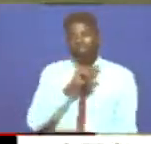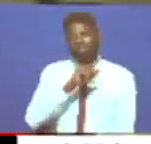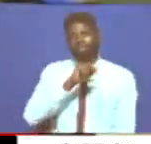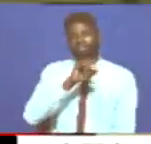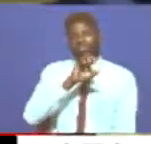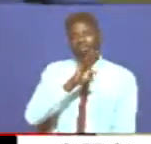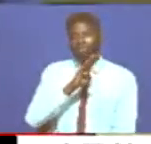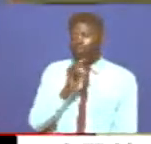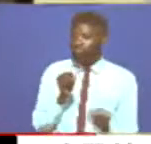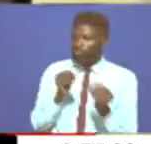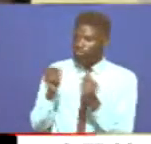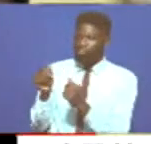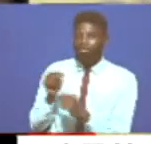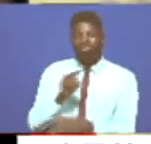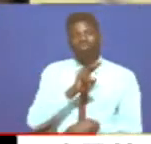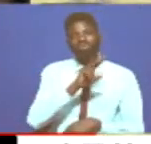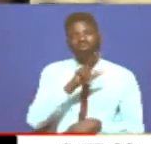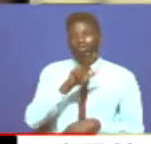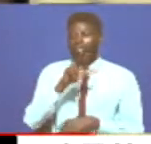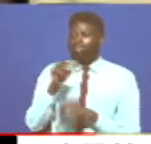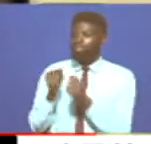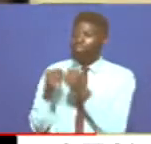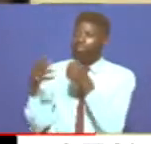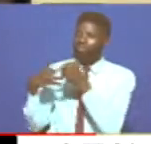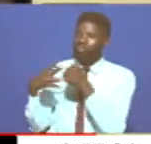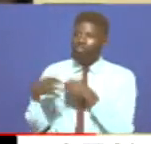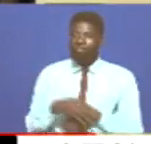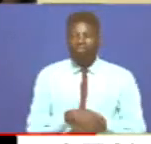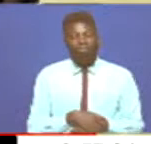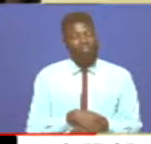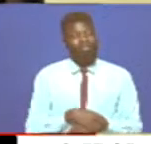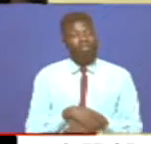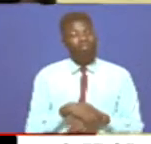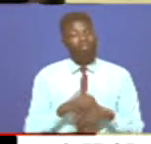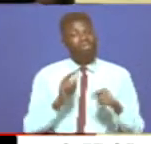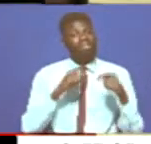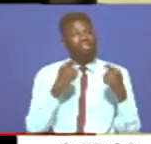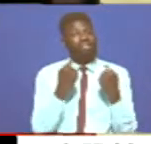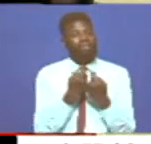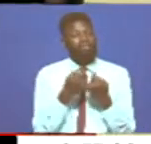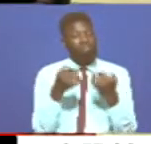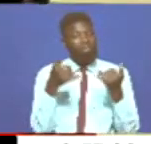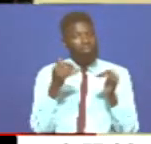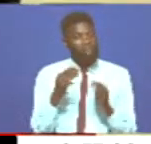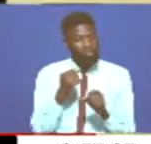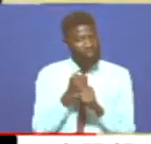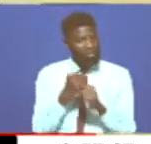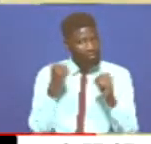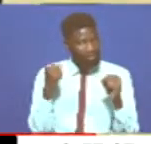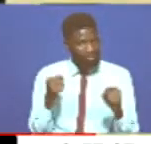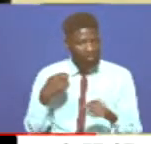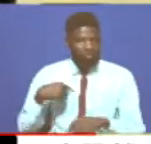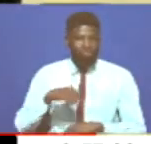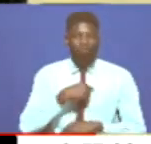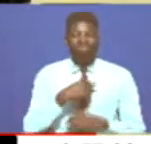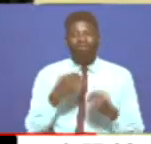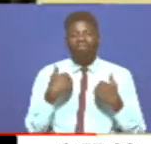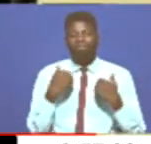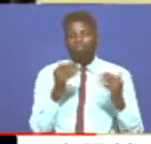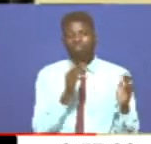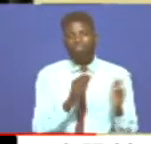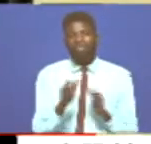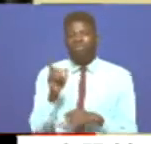narrow 23-19 win. The boys have been working hard. We've put into place the systems that we've been working